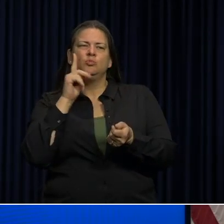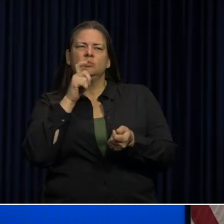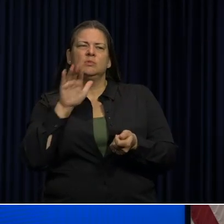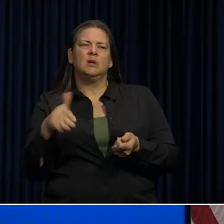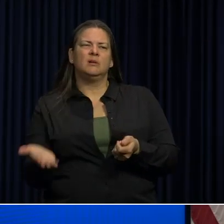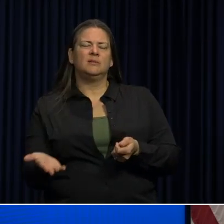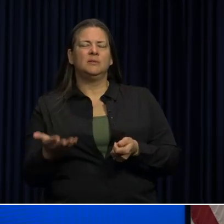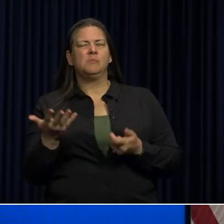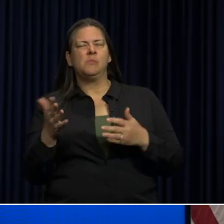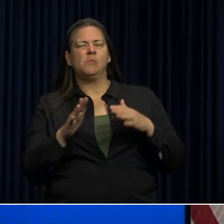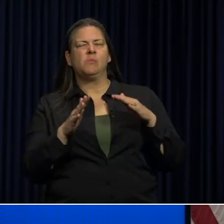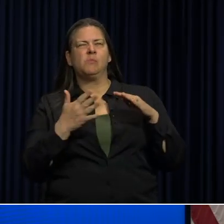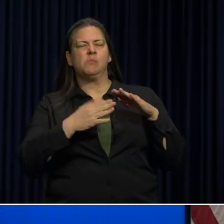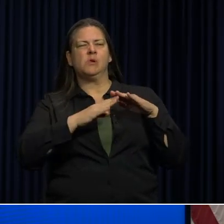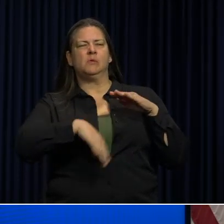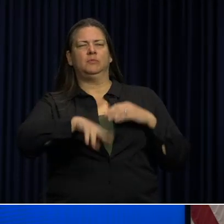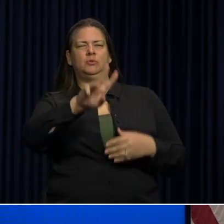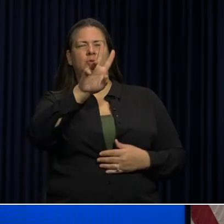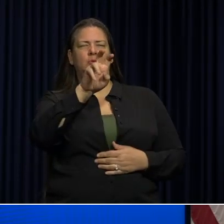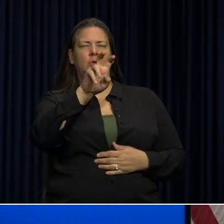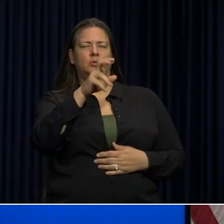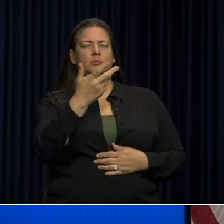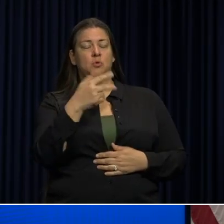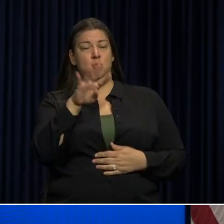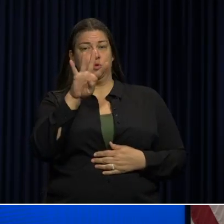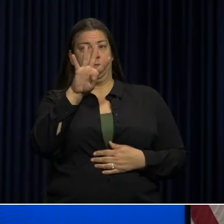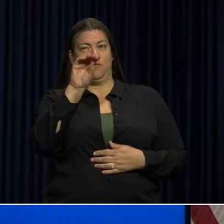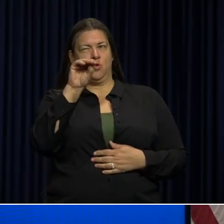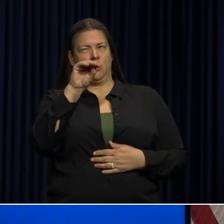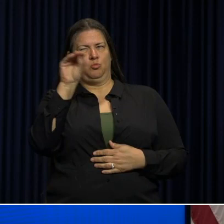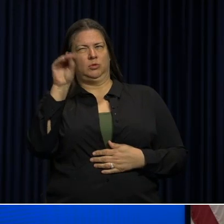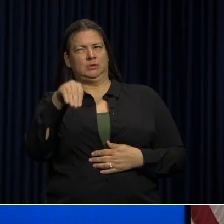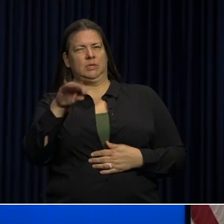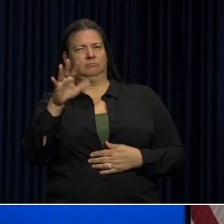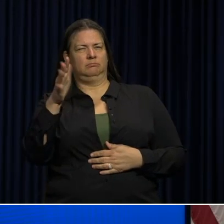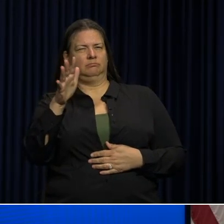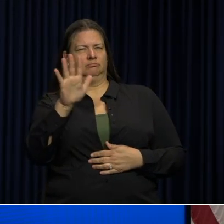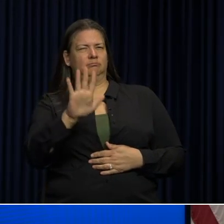under 200. So 40+%. It shows you